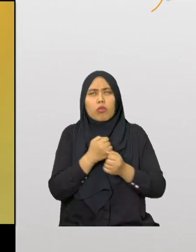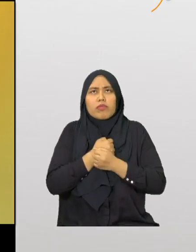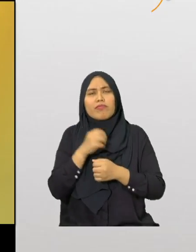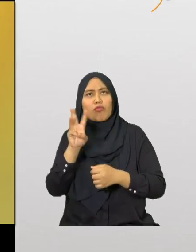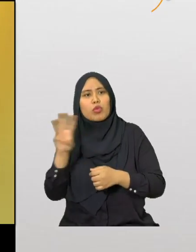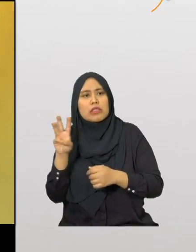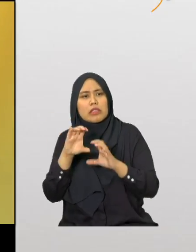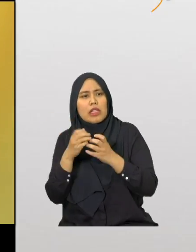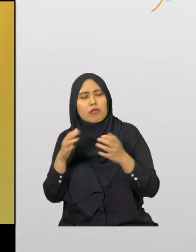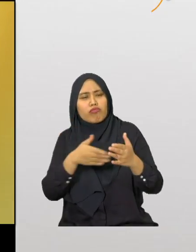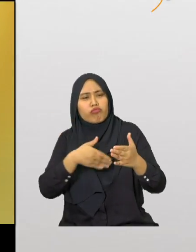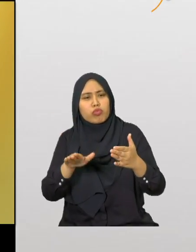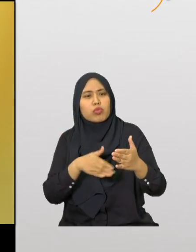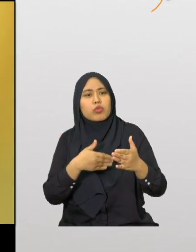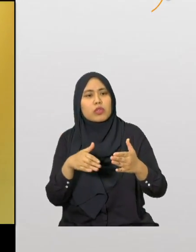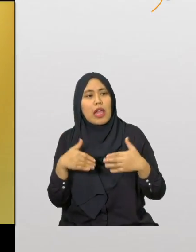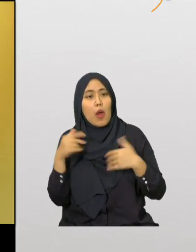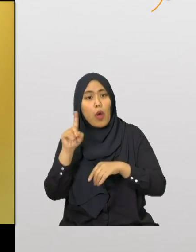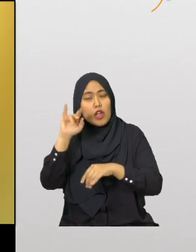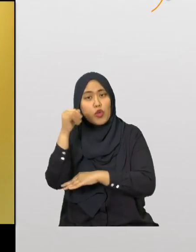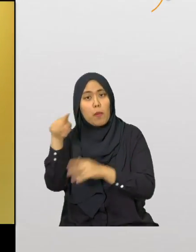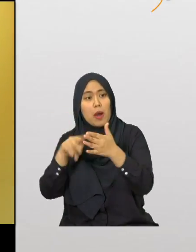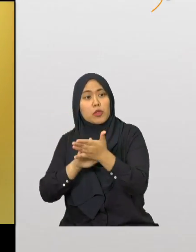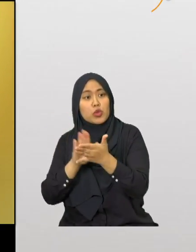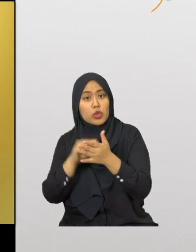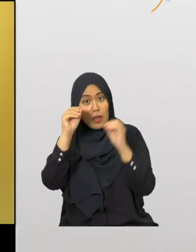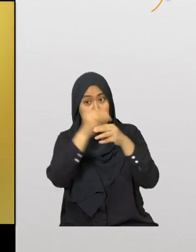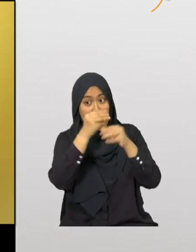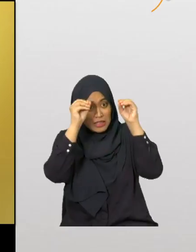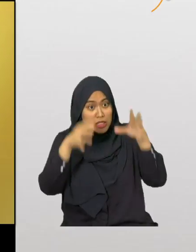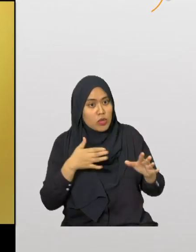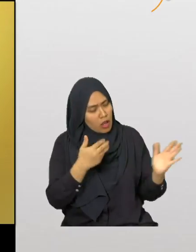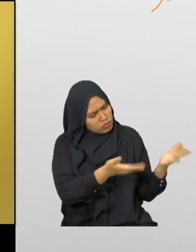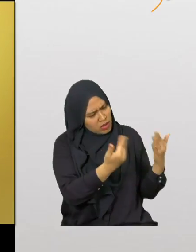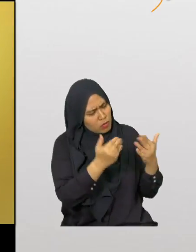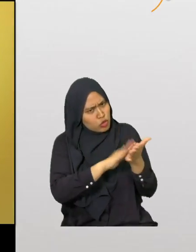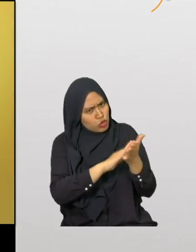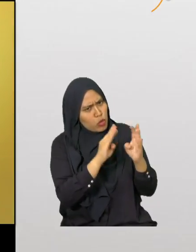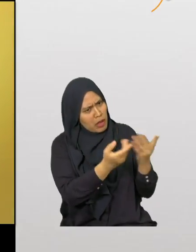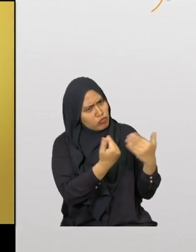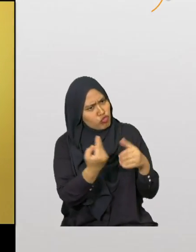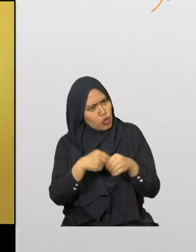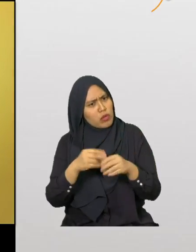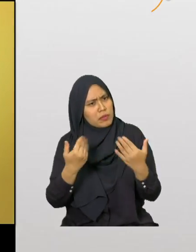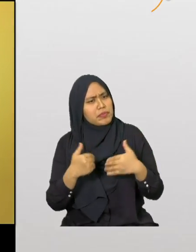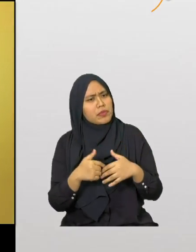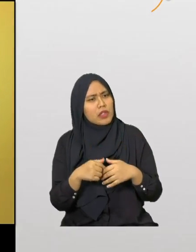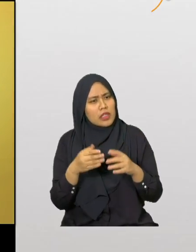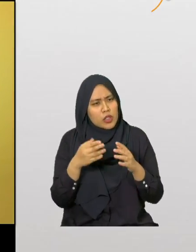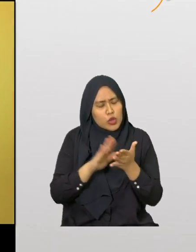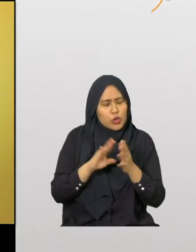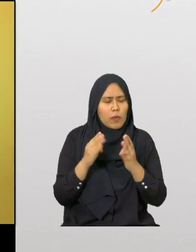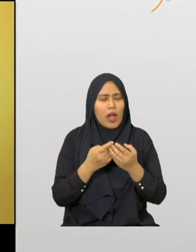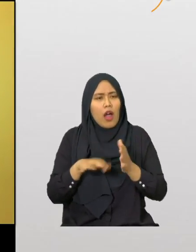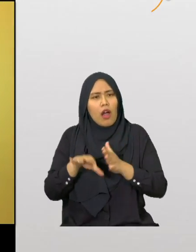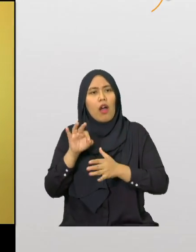His math teacher was in charge of the school band and asked him to join it. Through his school band, Kah-chun found his love for music,